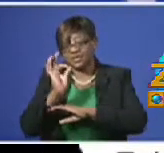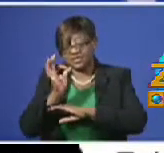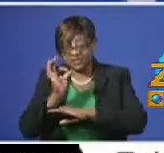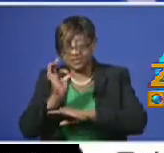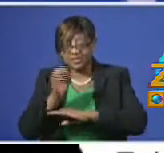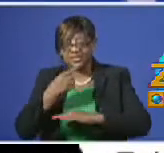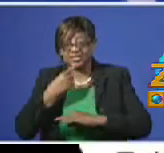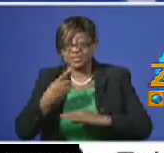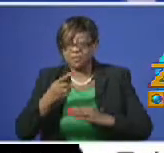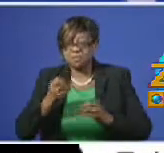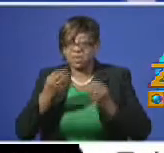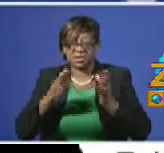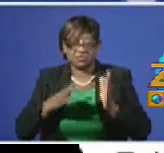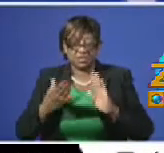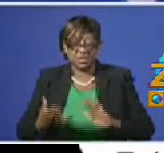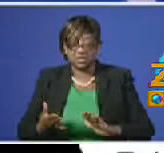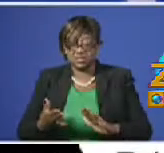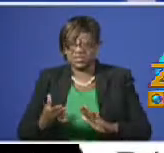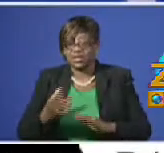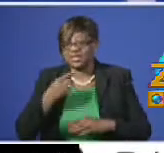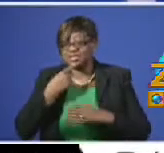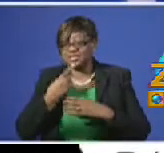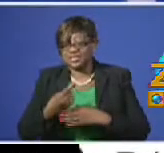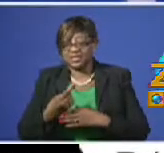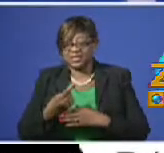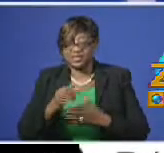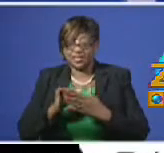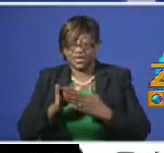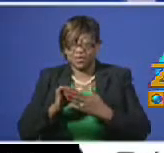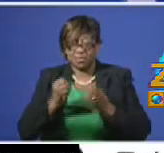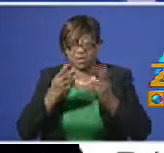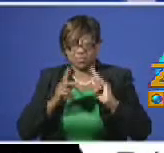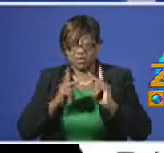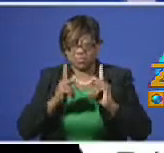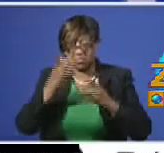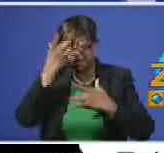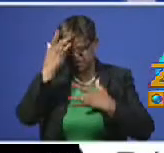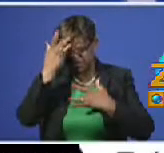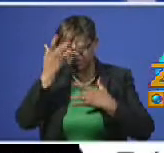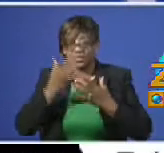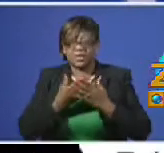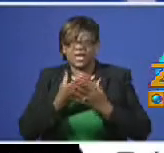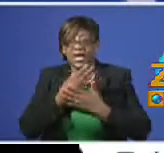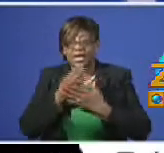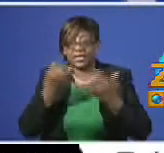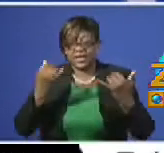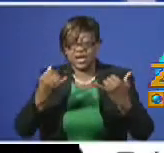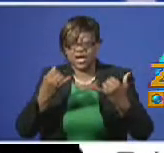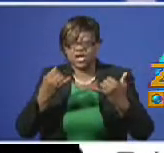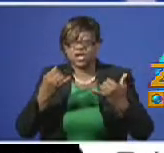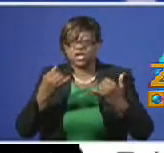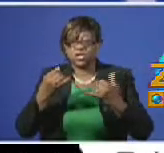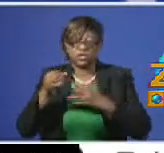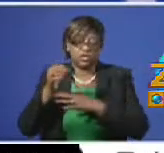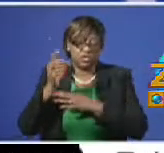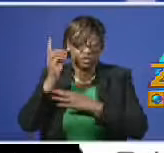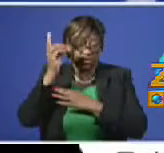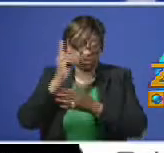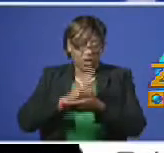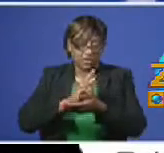recoveries, and deaths proving key to better understanding the virus's effect. Deputy Chief Medical Officer Dr. DeLon